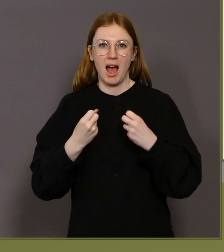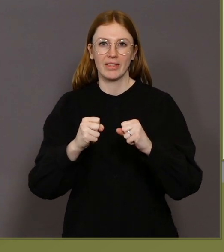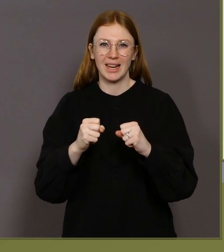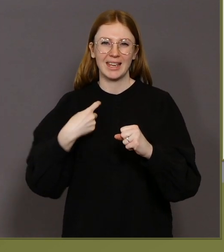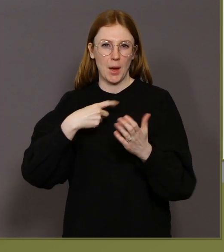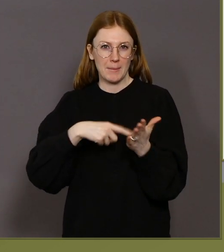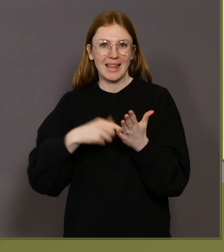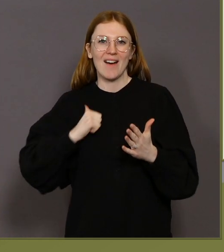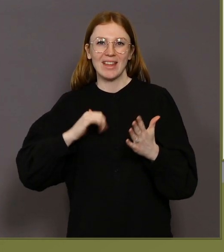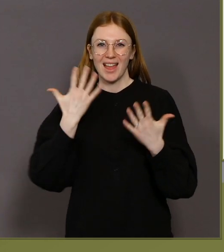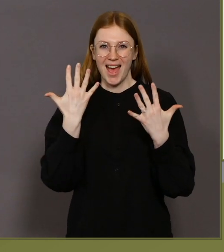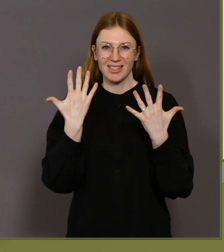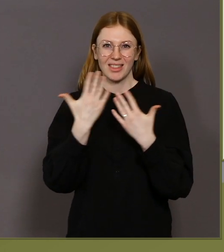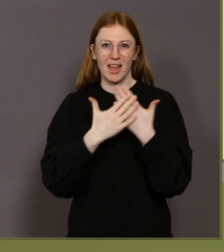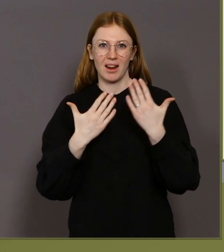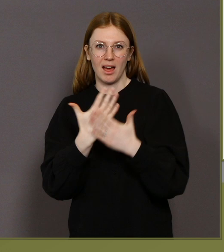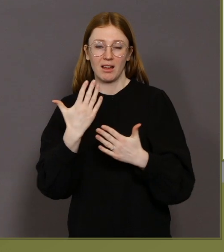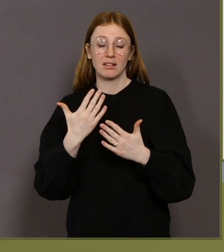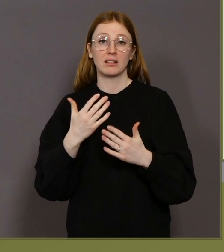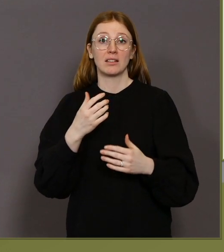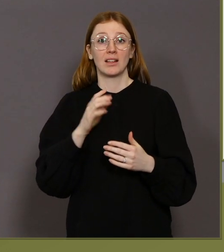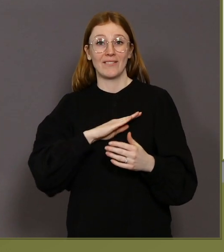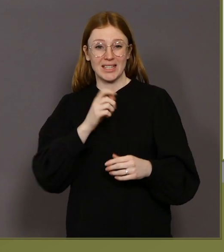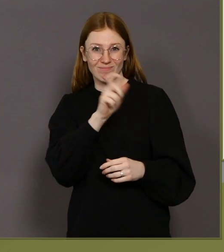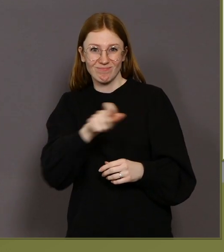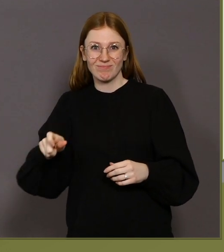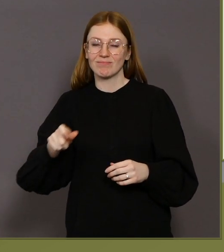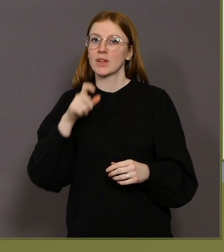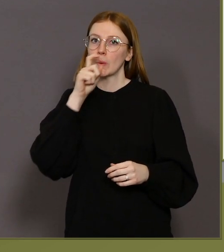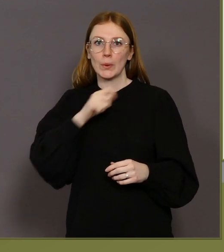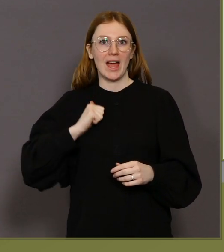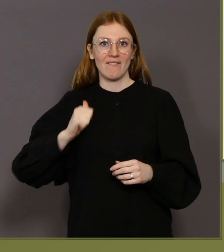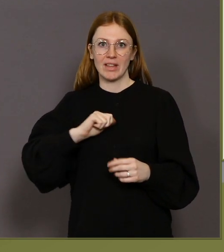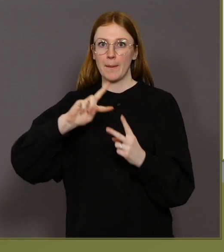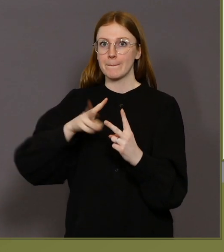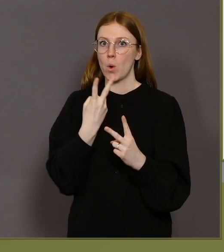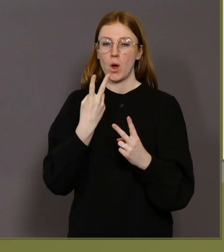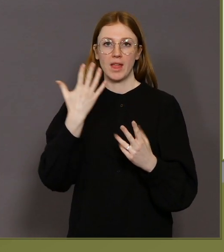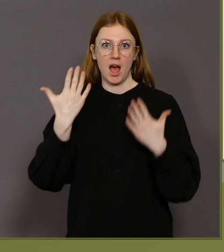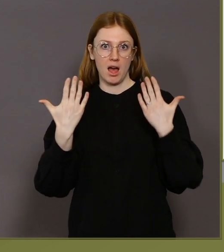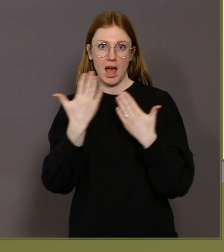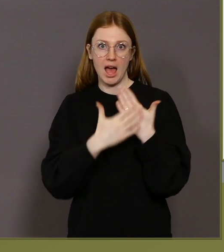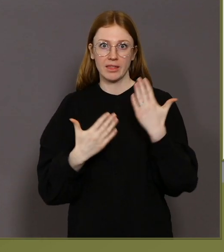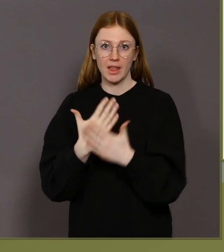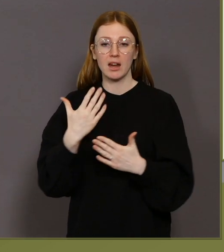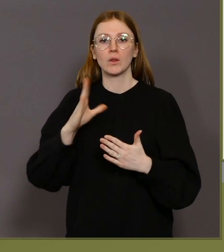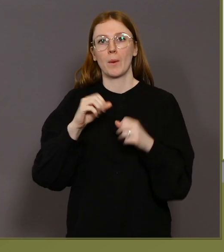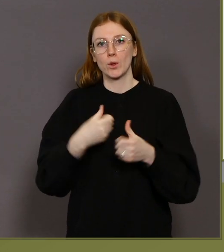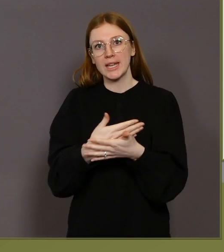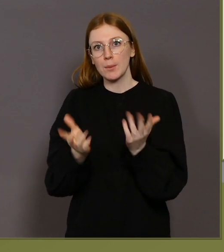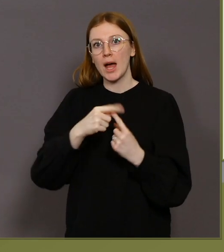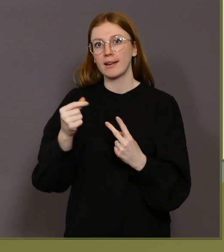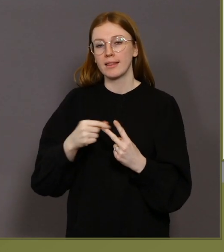So some people cannot use two hands for operation, so you need to provide an alternative.